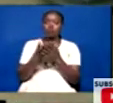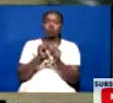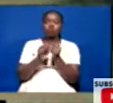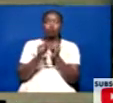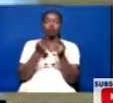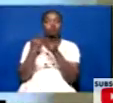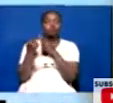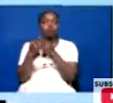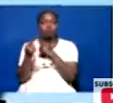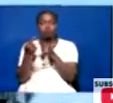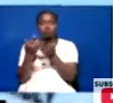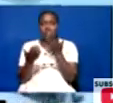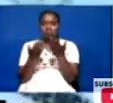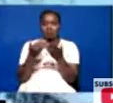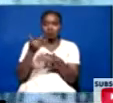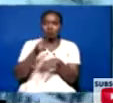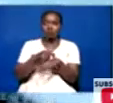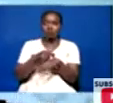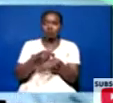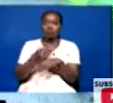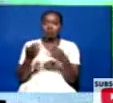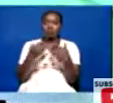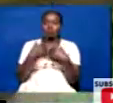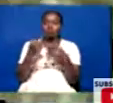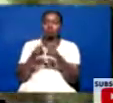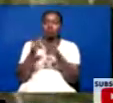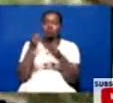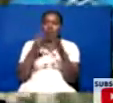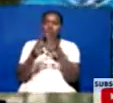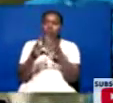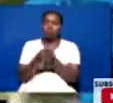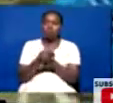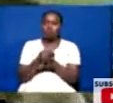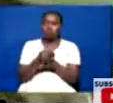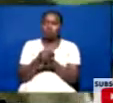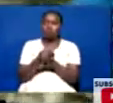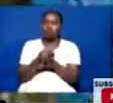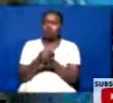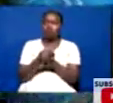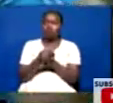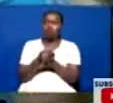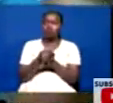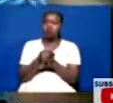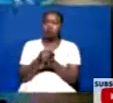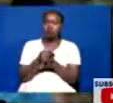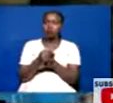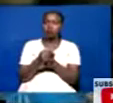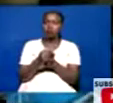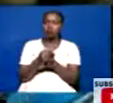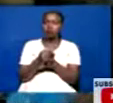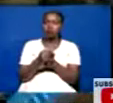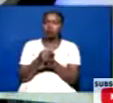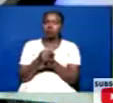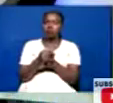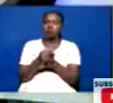experience. Perhaps next time we may have the same view," end of quote. Benson Ruba reporting for Prime Edition.